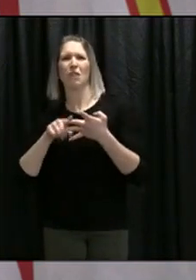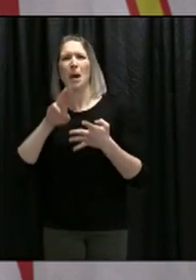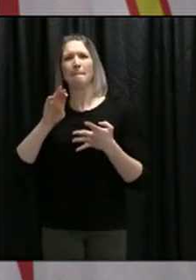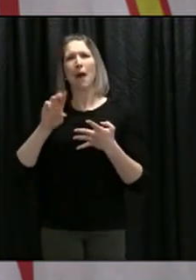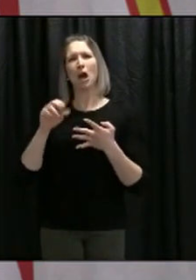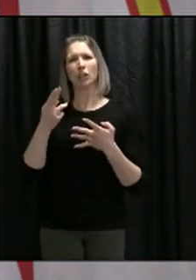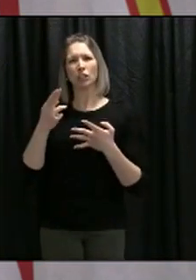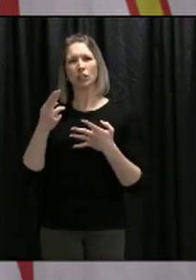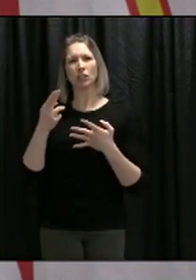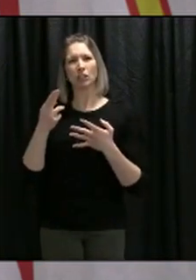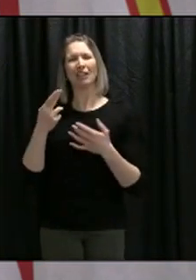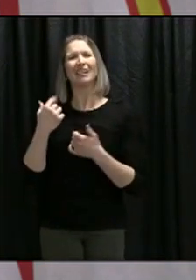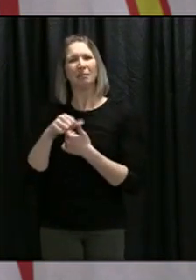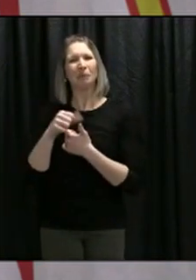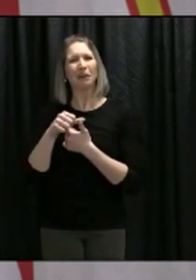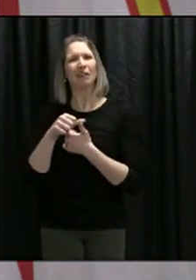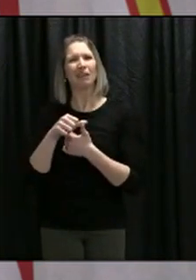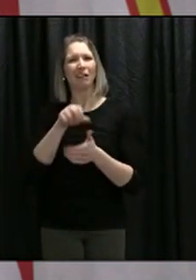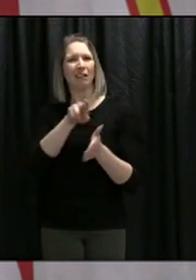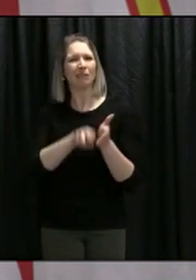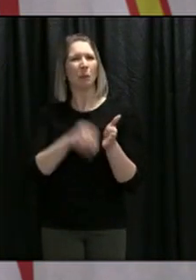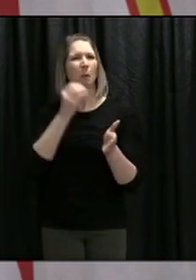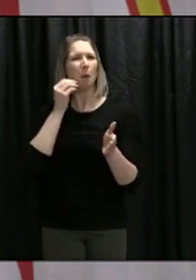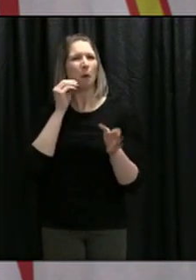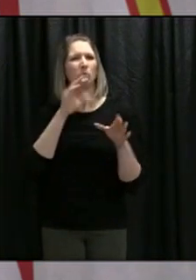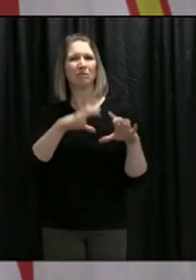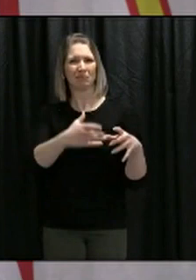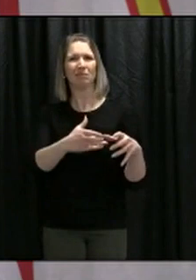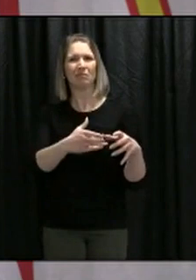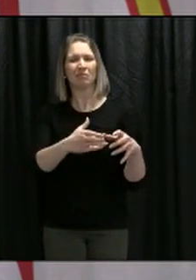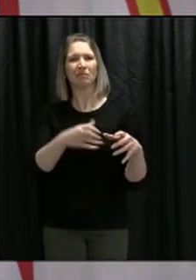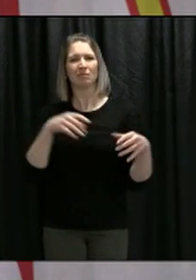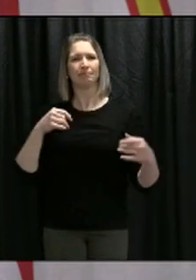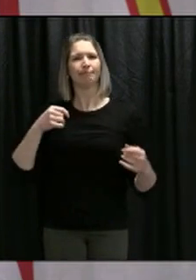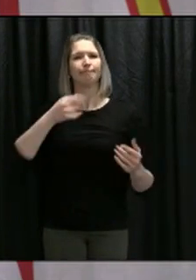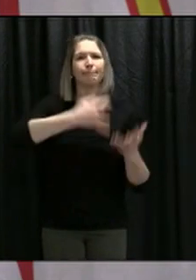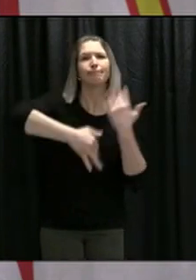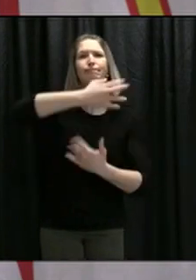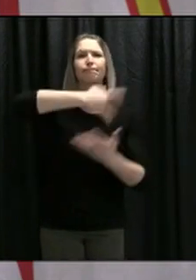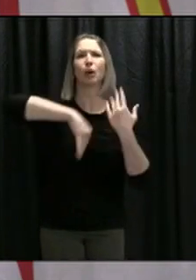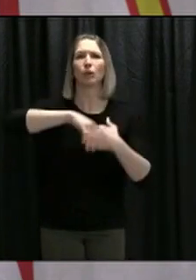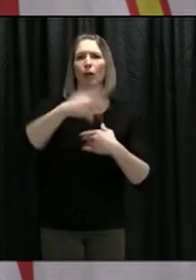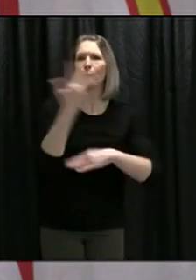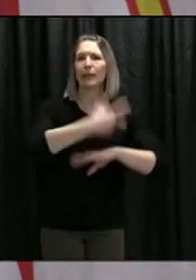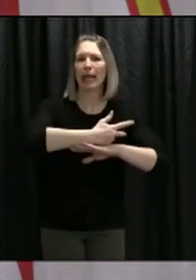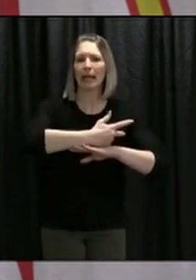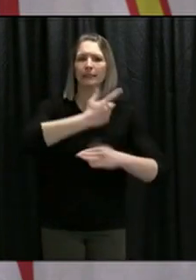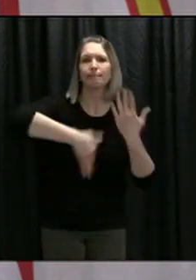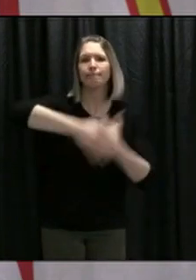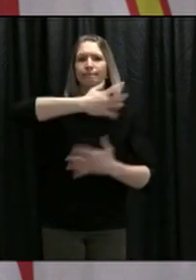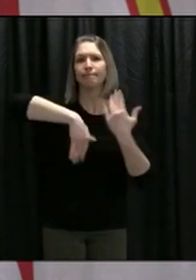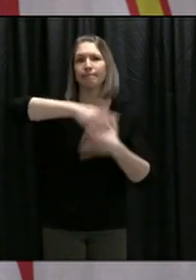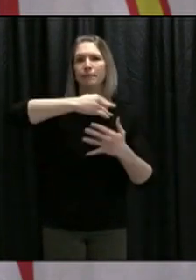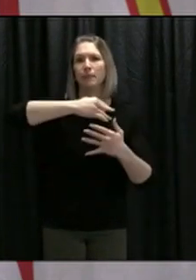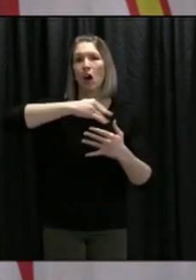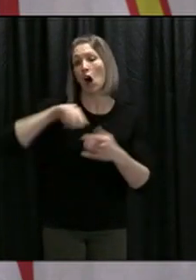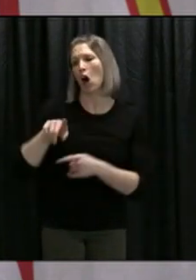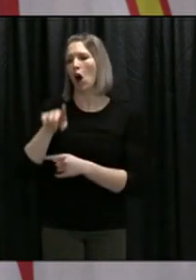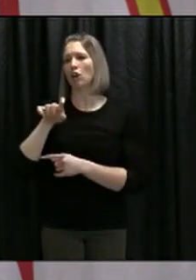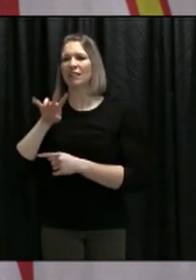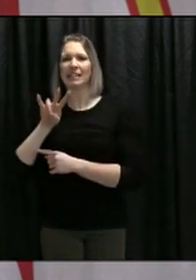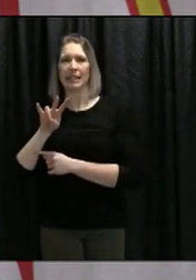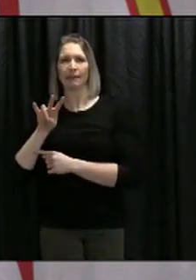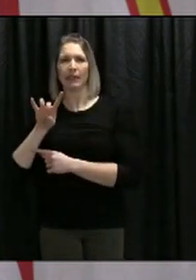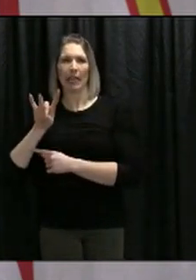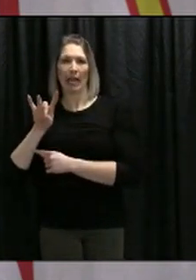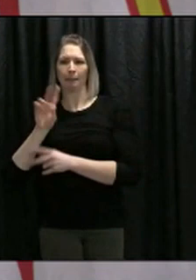there was a gathering, and as a result of that, some 178 of those who tested positive in Newfoundland and Labrador were as a result of